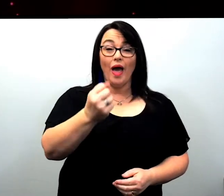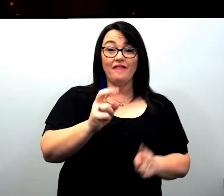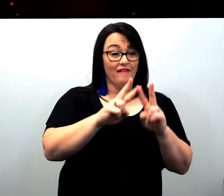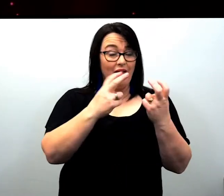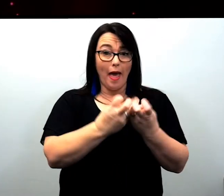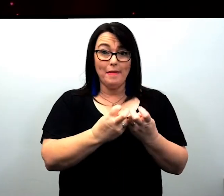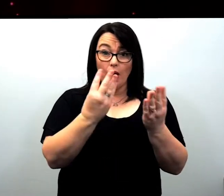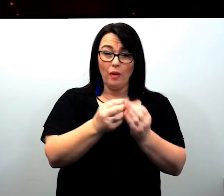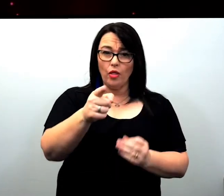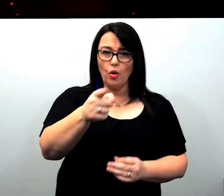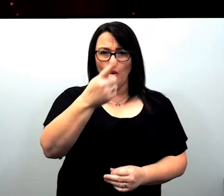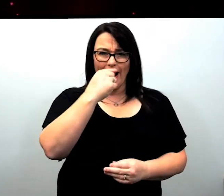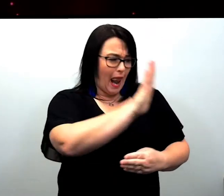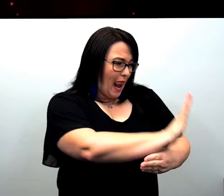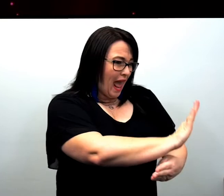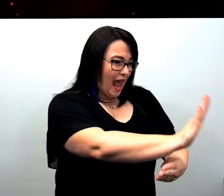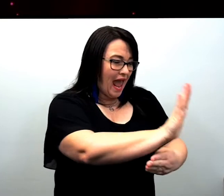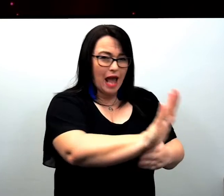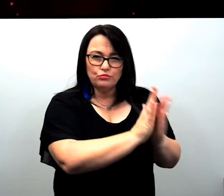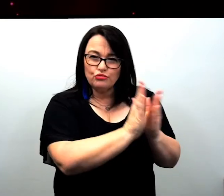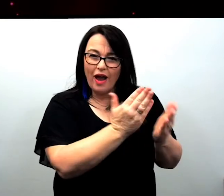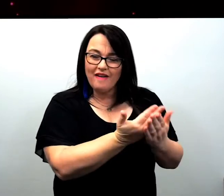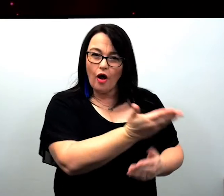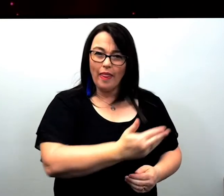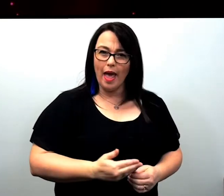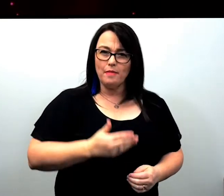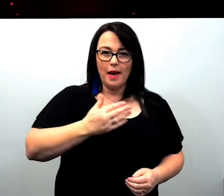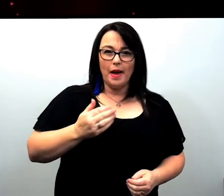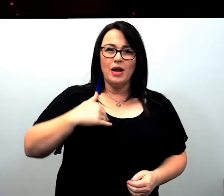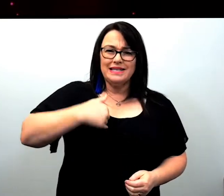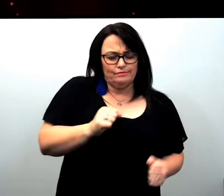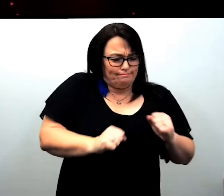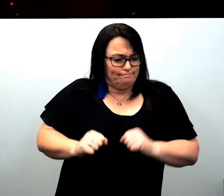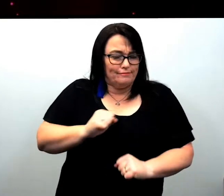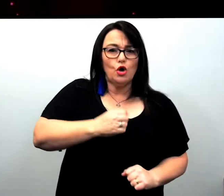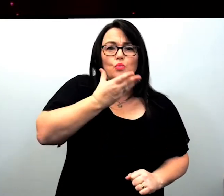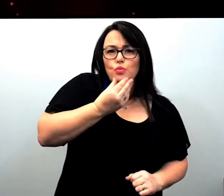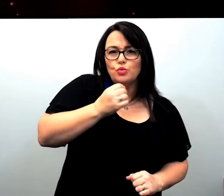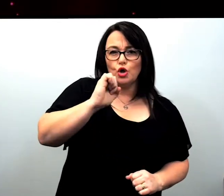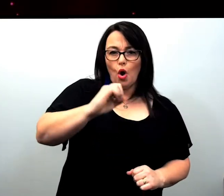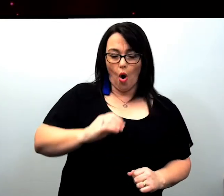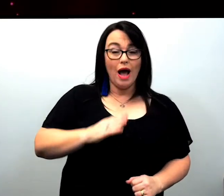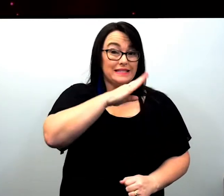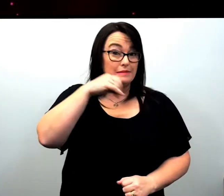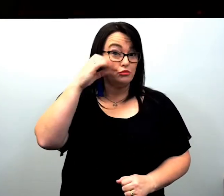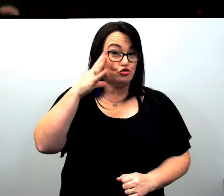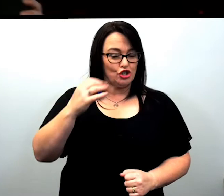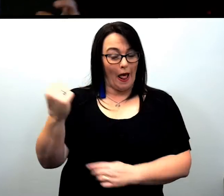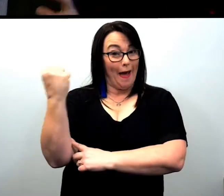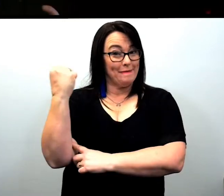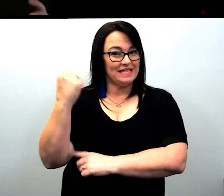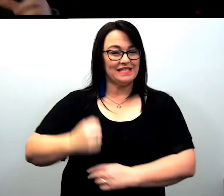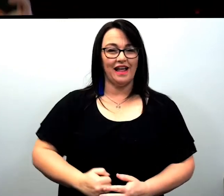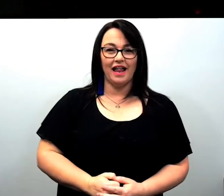your spiritual massive activated. It's a living God. He's not a dead God. He's alive. And it's time for, we